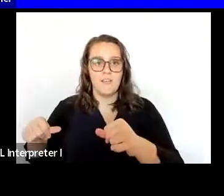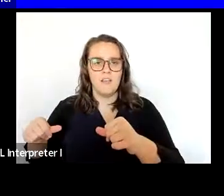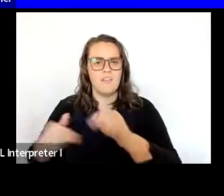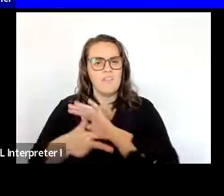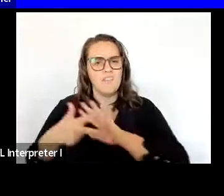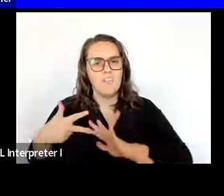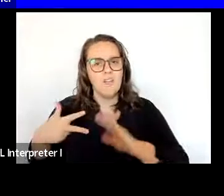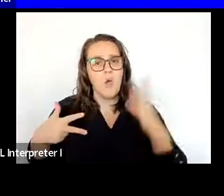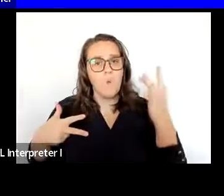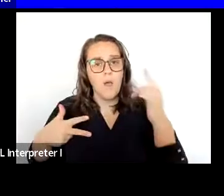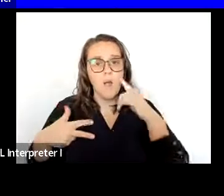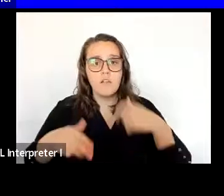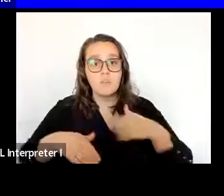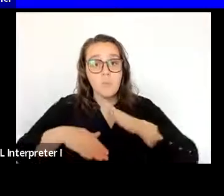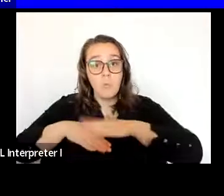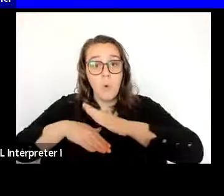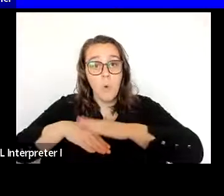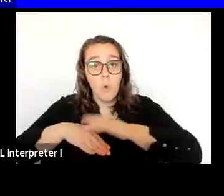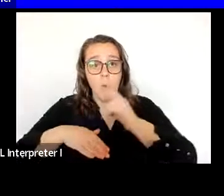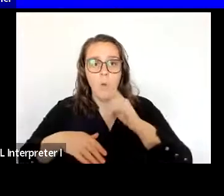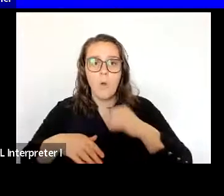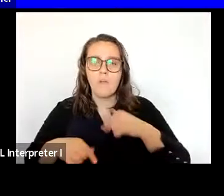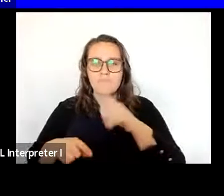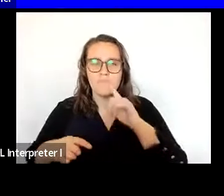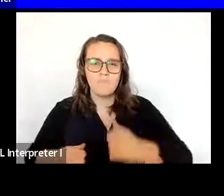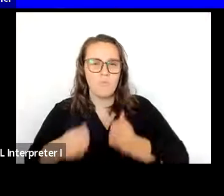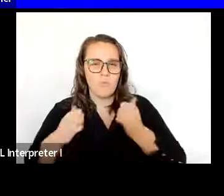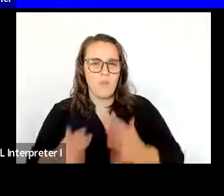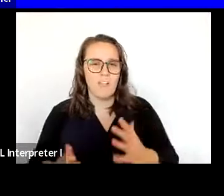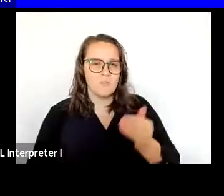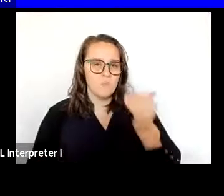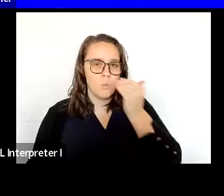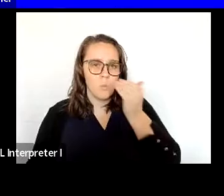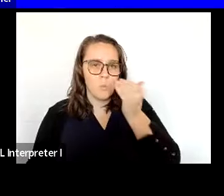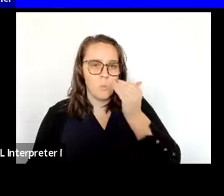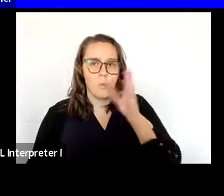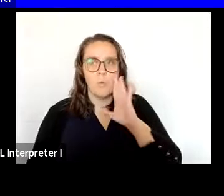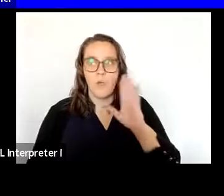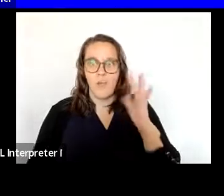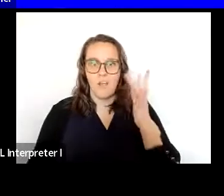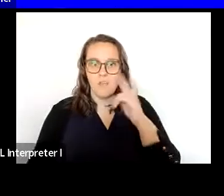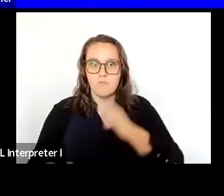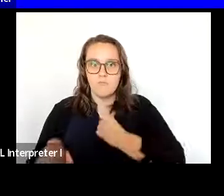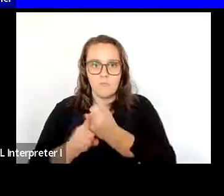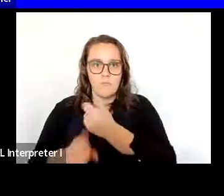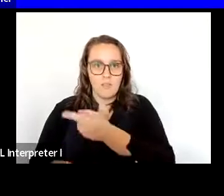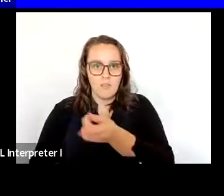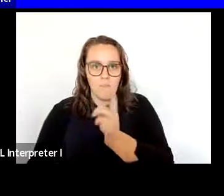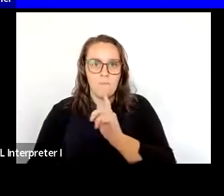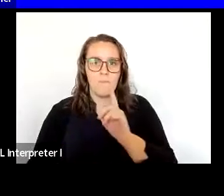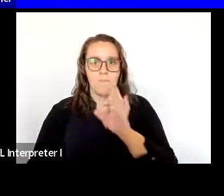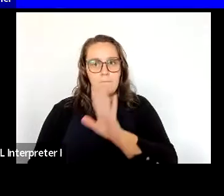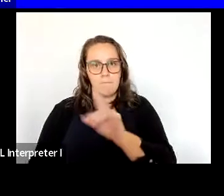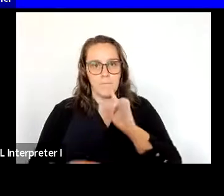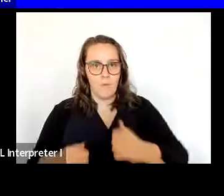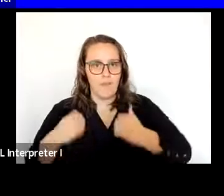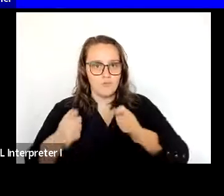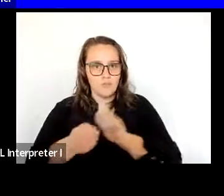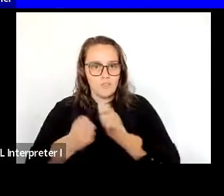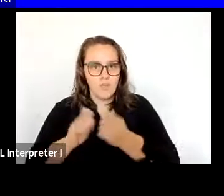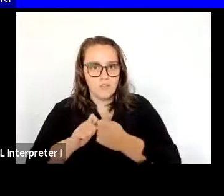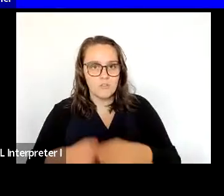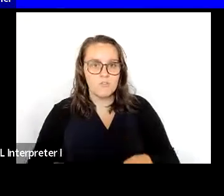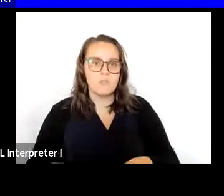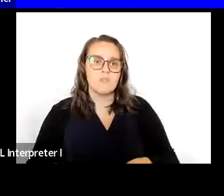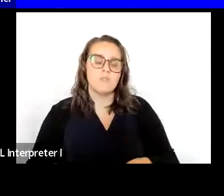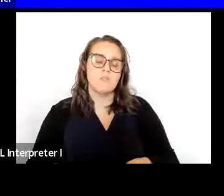ample notice to neighbors of proposed naming that would affect their address. In addition, the ANC must be put on notice